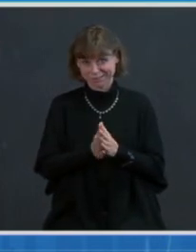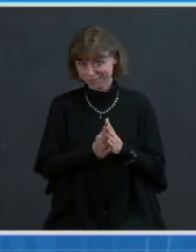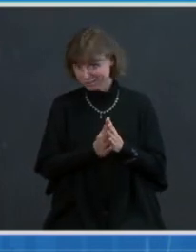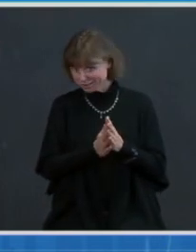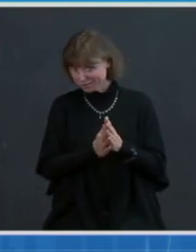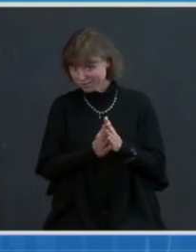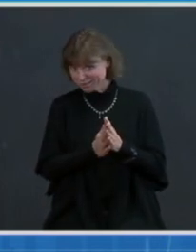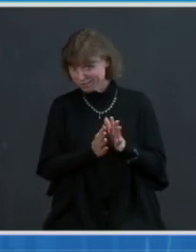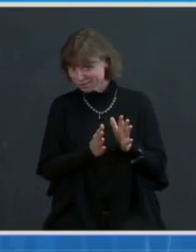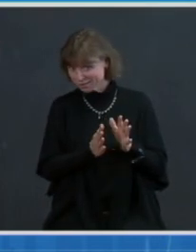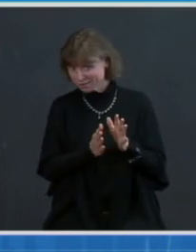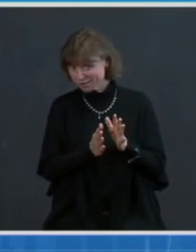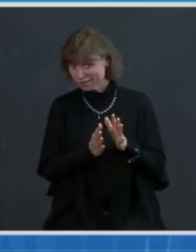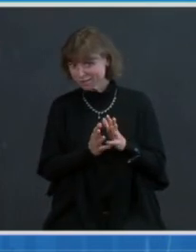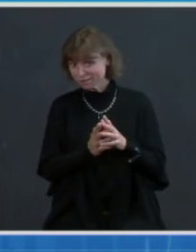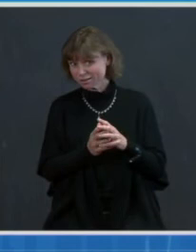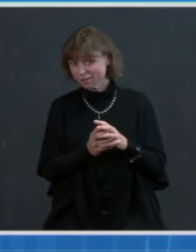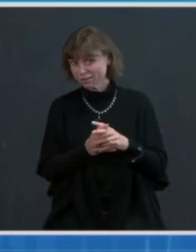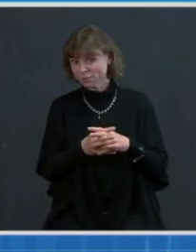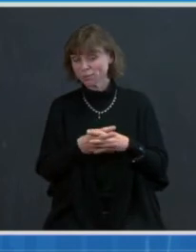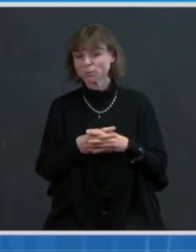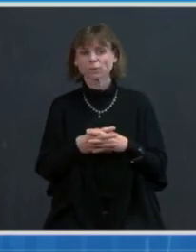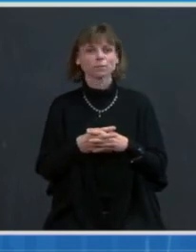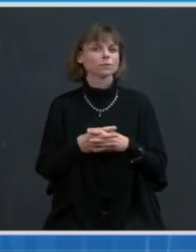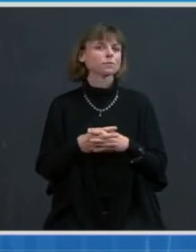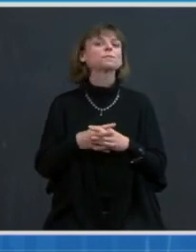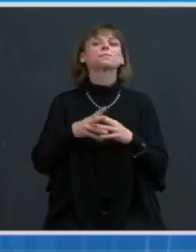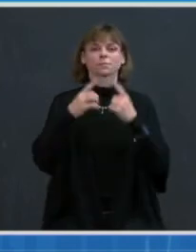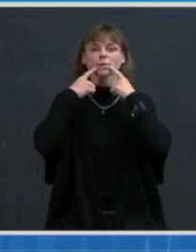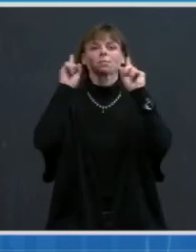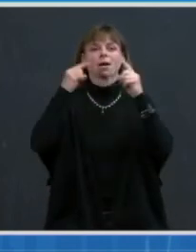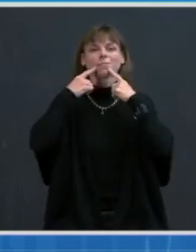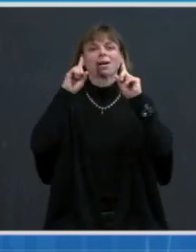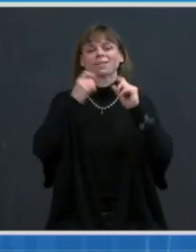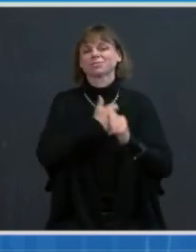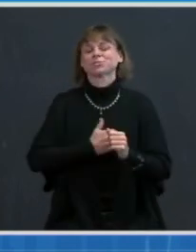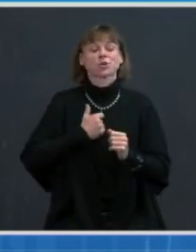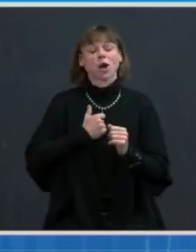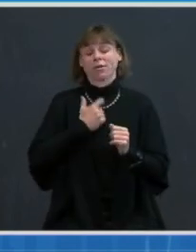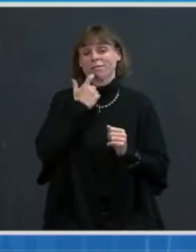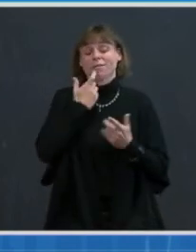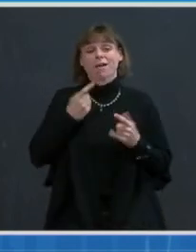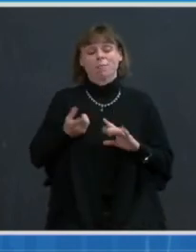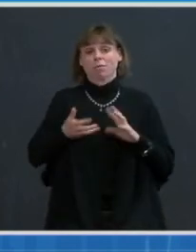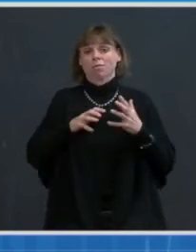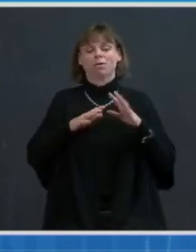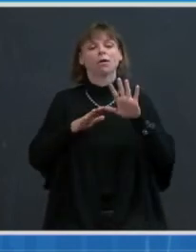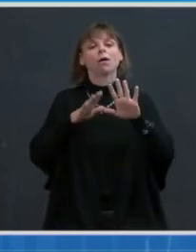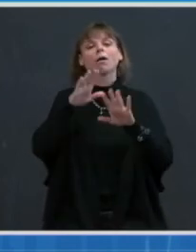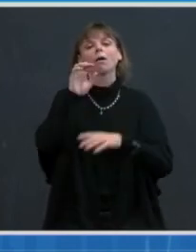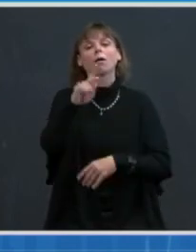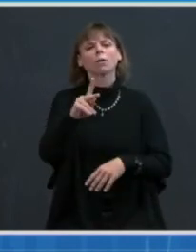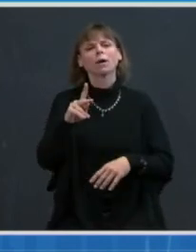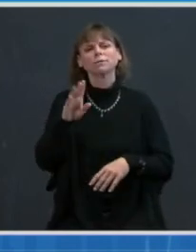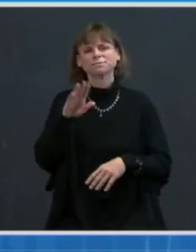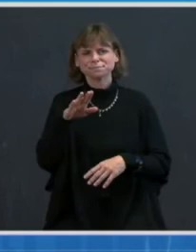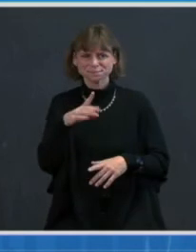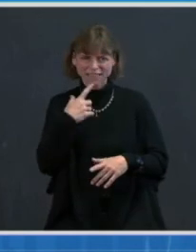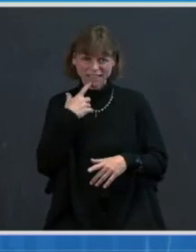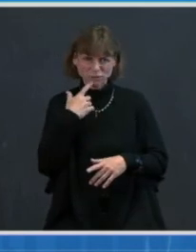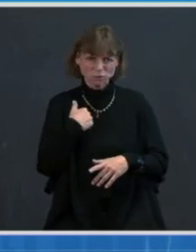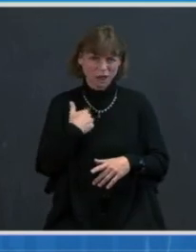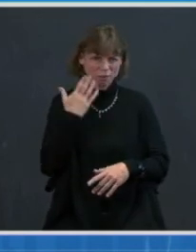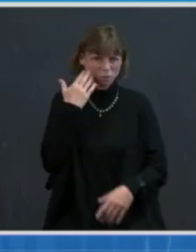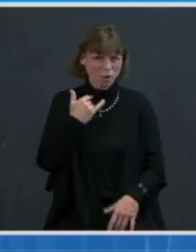Kevin, Hi, thanks all. I think you're there. Yep, Great. there we go. Sorry about that earlier. Can you tell me why you decided